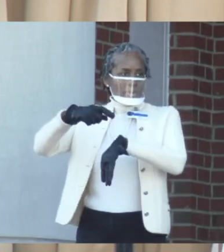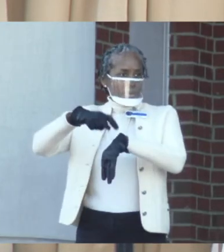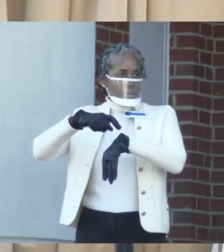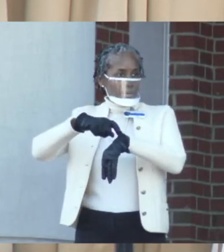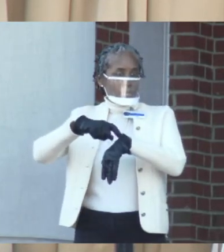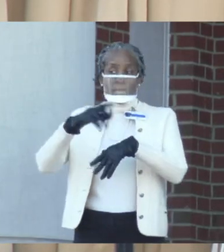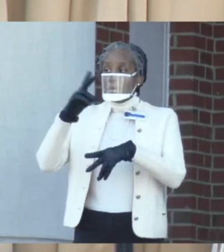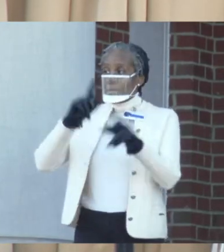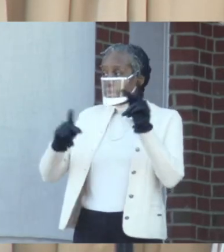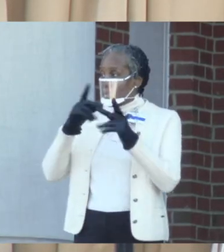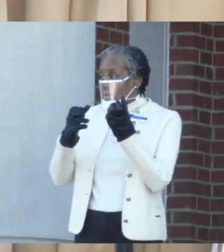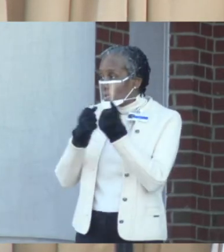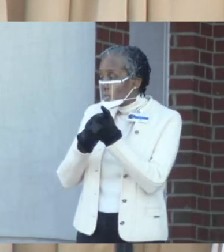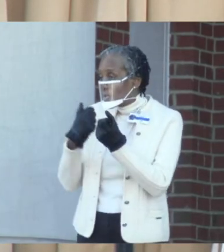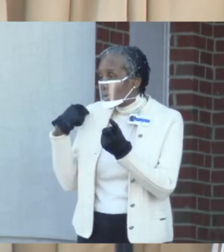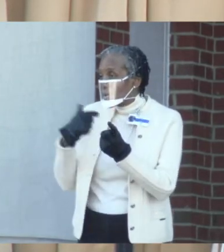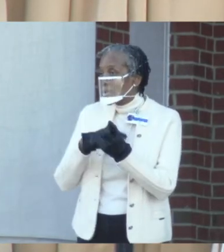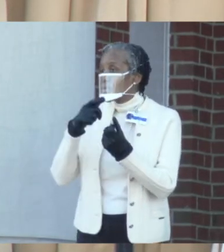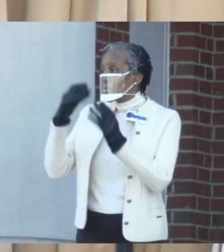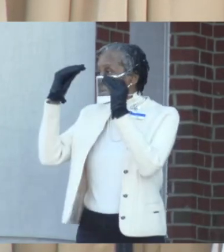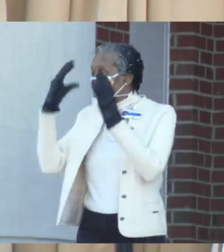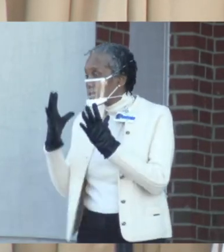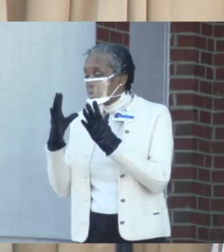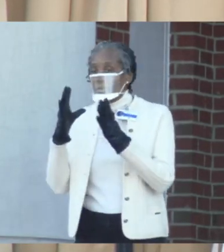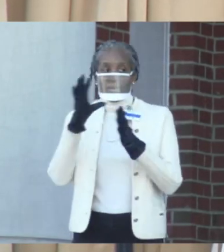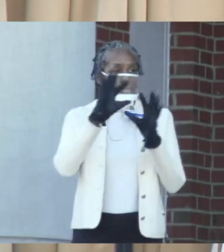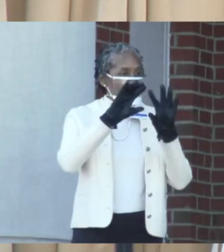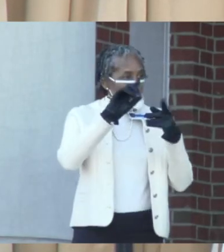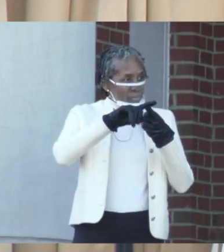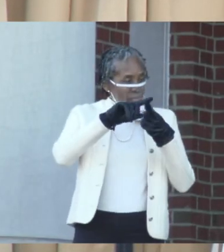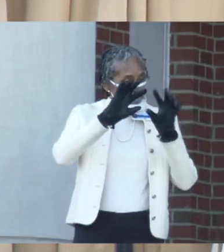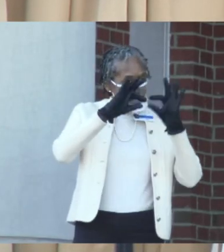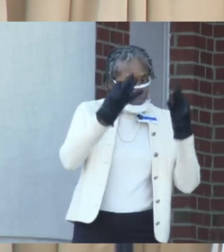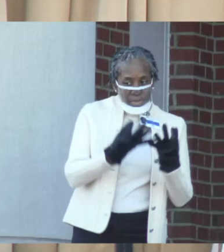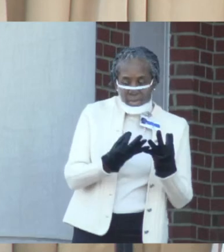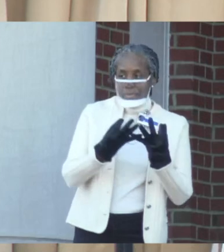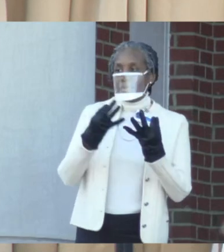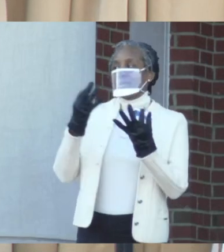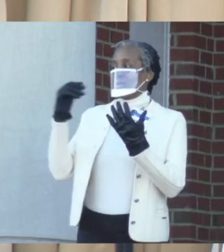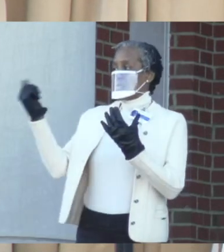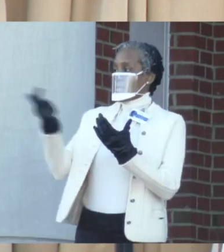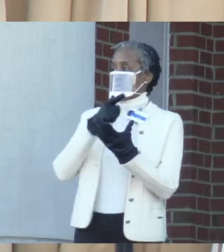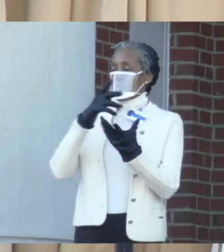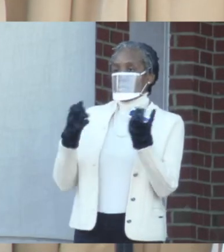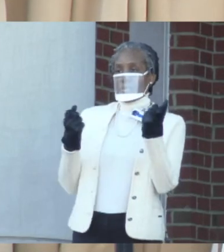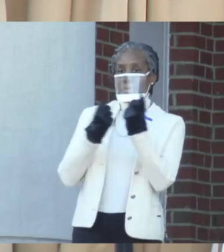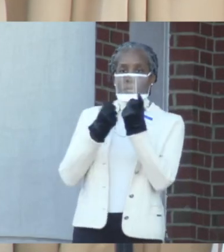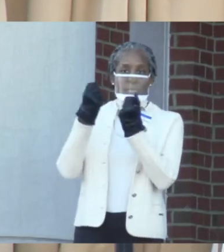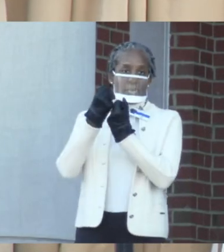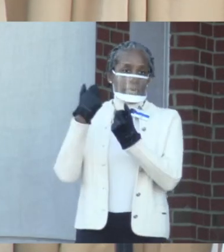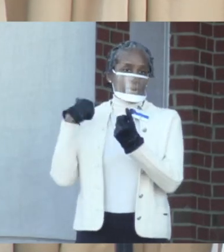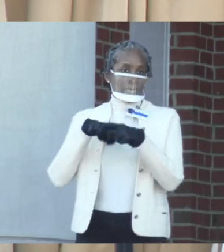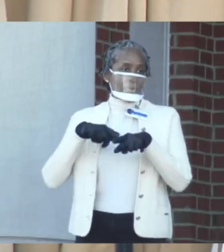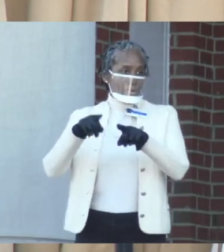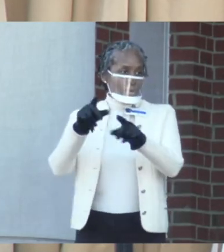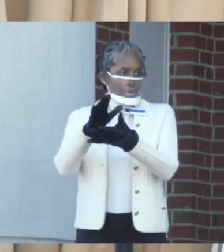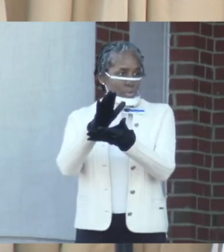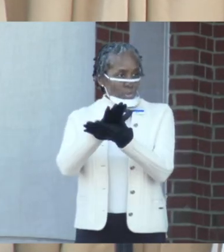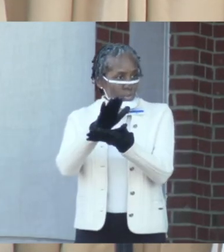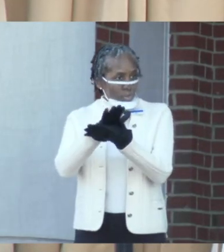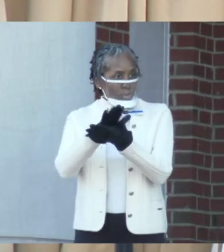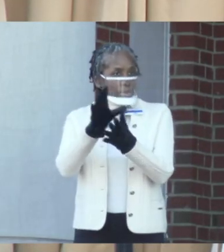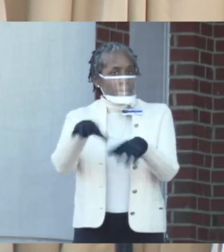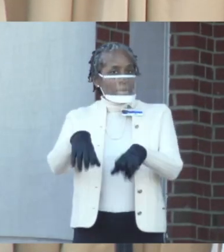who supported us, our teachers, and our families, and all who helped get us through. I'd like to take a moment of